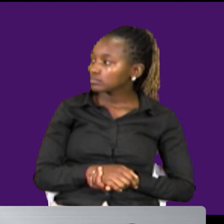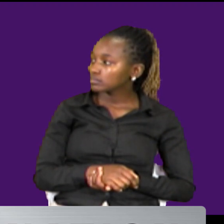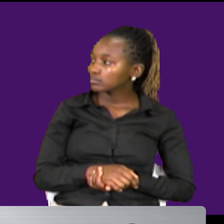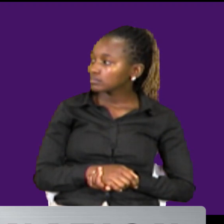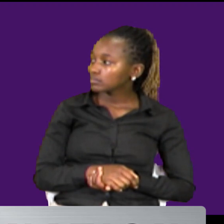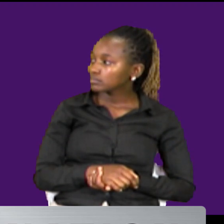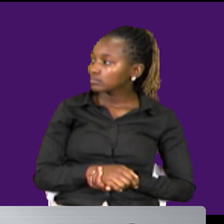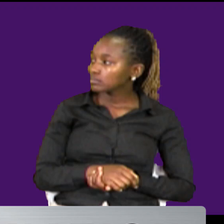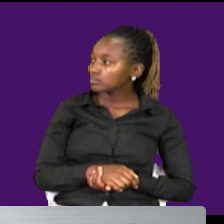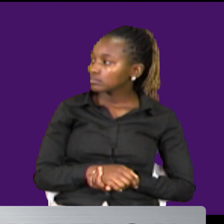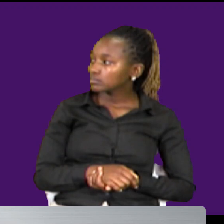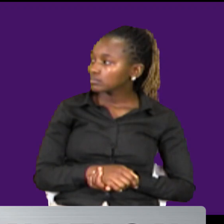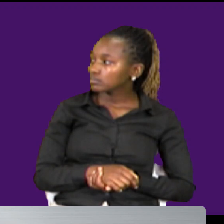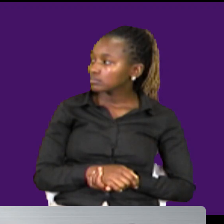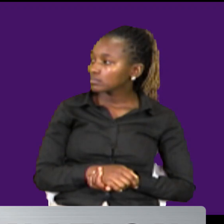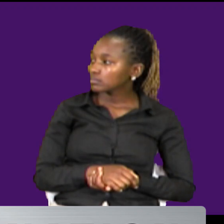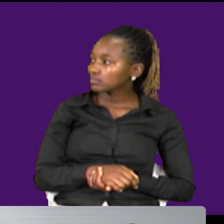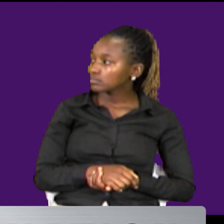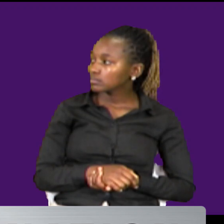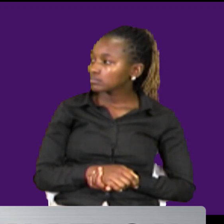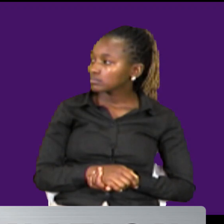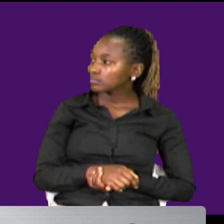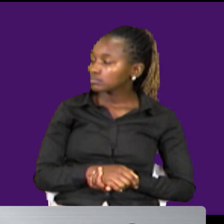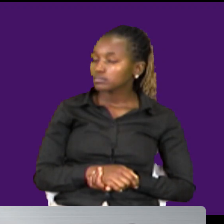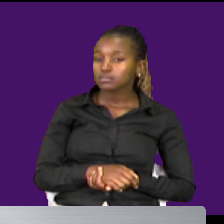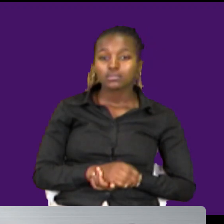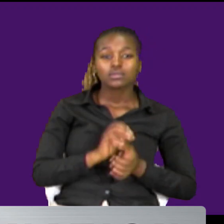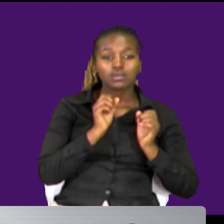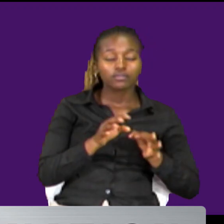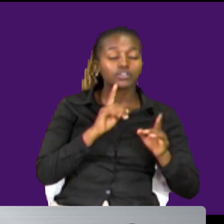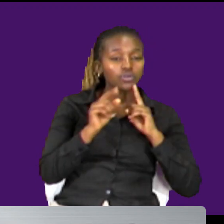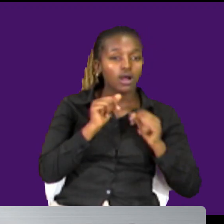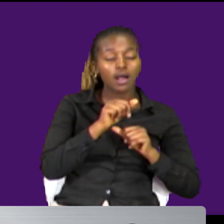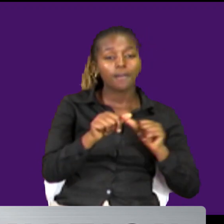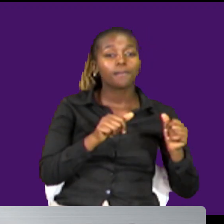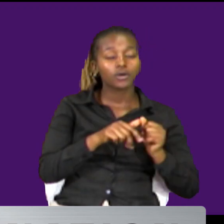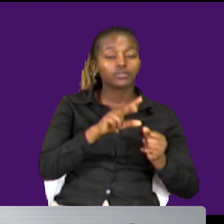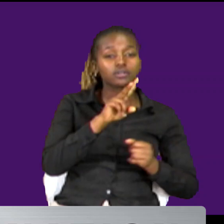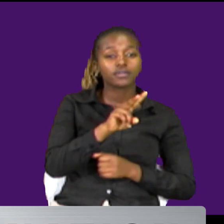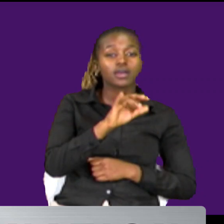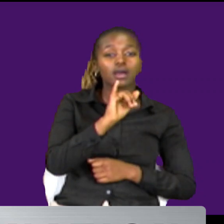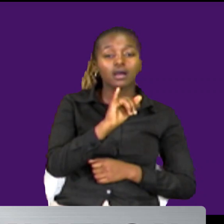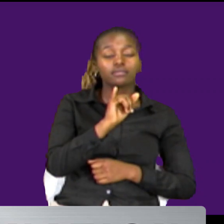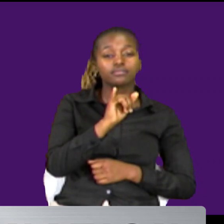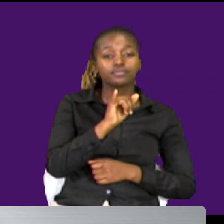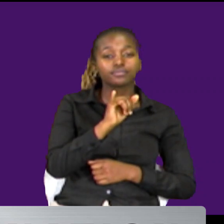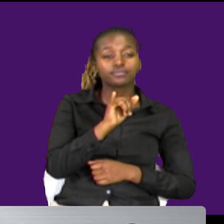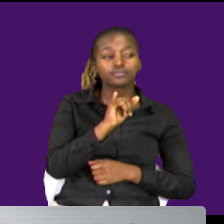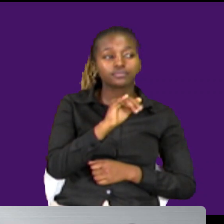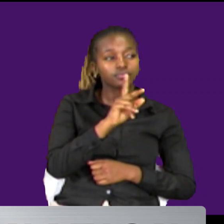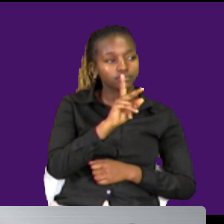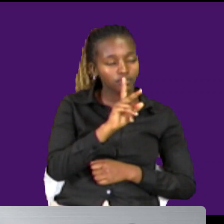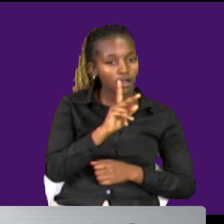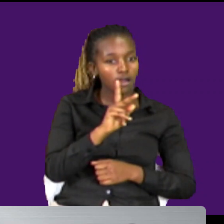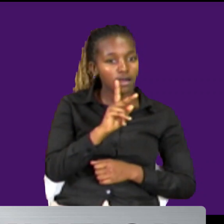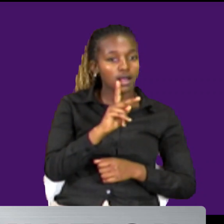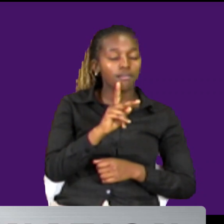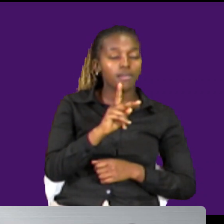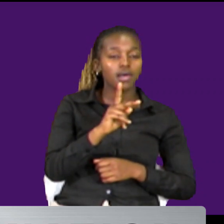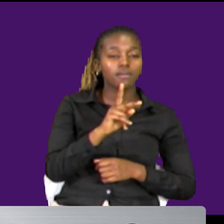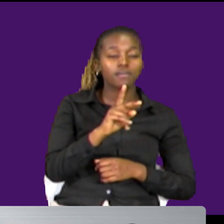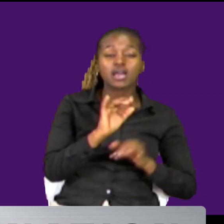seconds to speak about it. Because when you speak about a vocational training center, essentially what are you saying? You